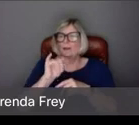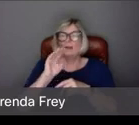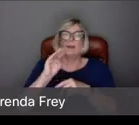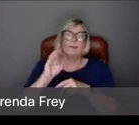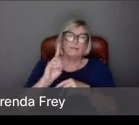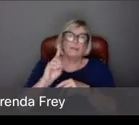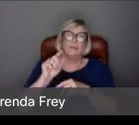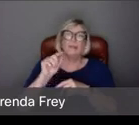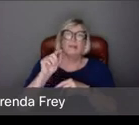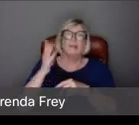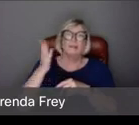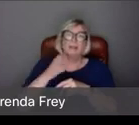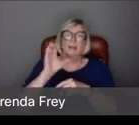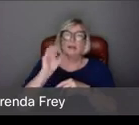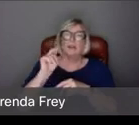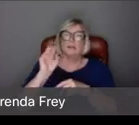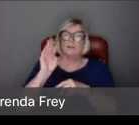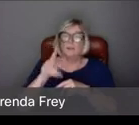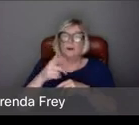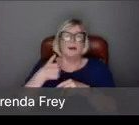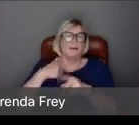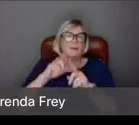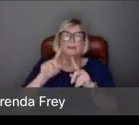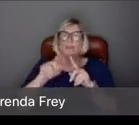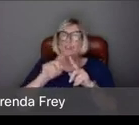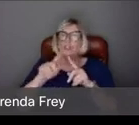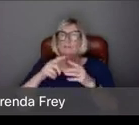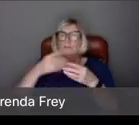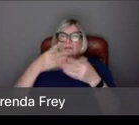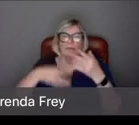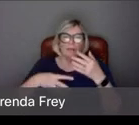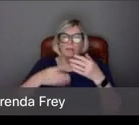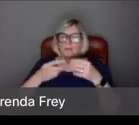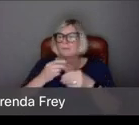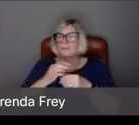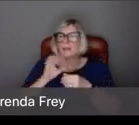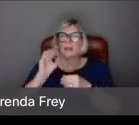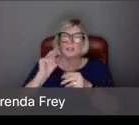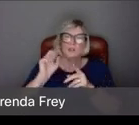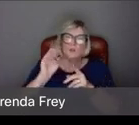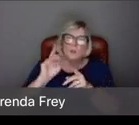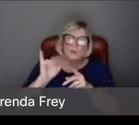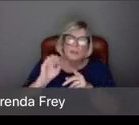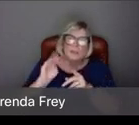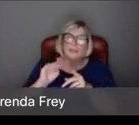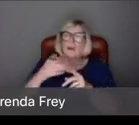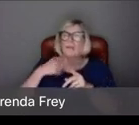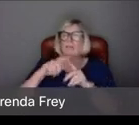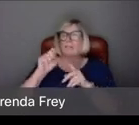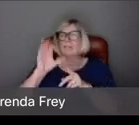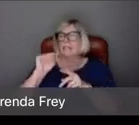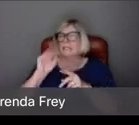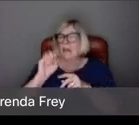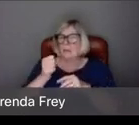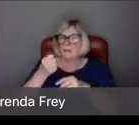howardcountymd.gov/consumer, there is consumerism and during COVID and consumerism. There's those scams that are up there. We